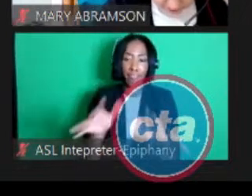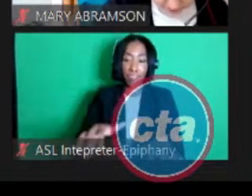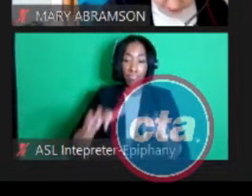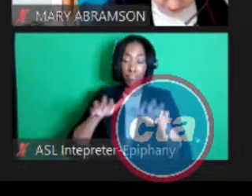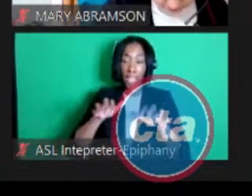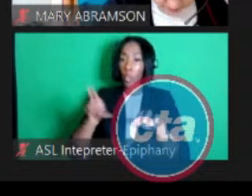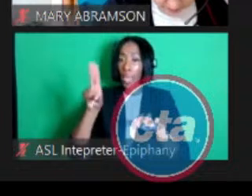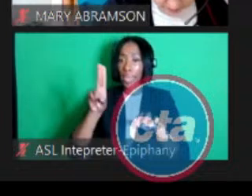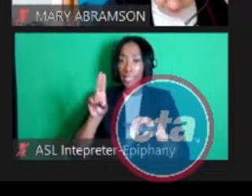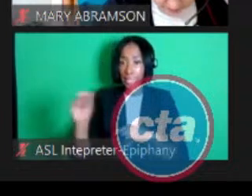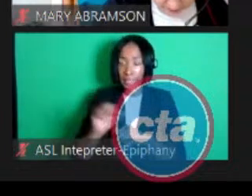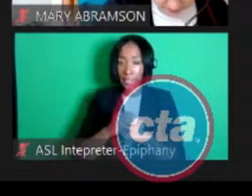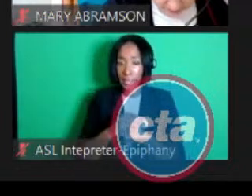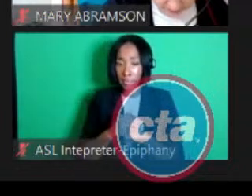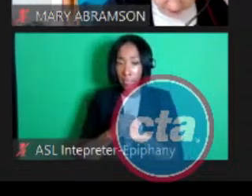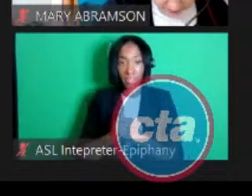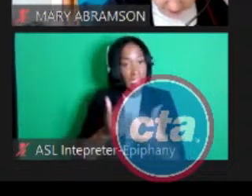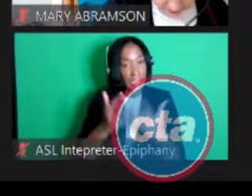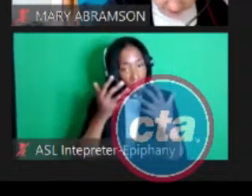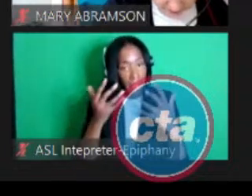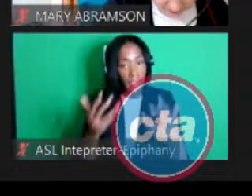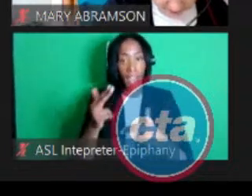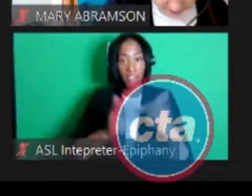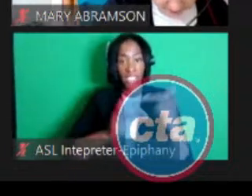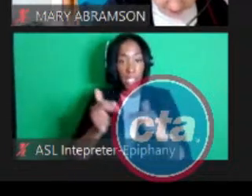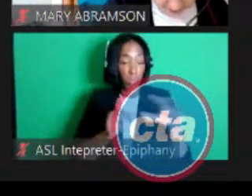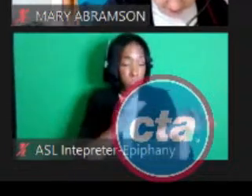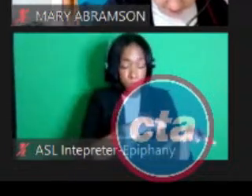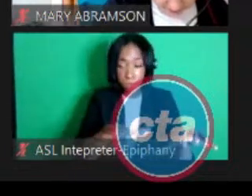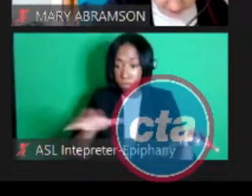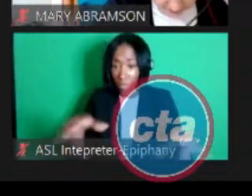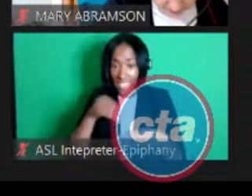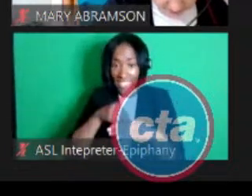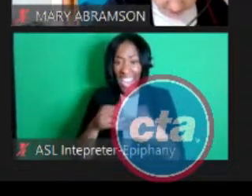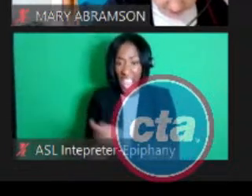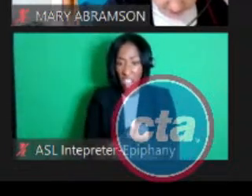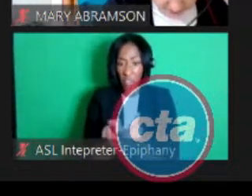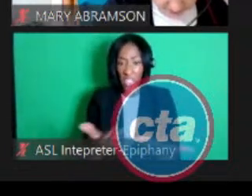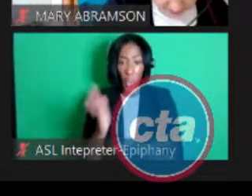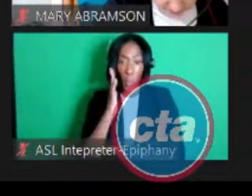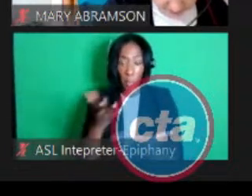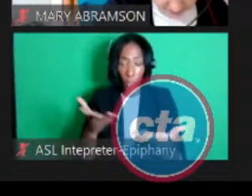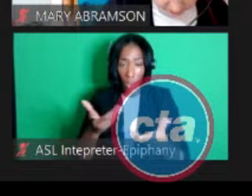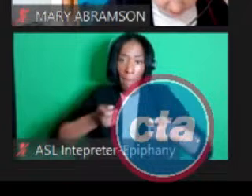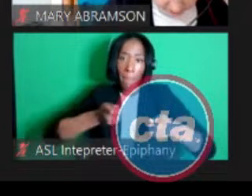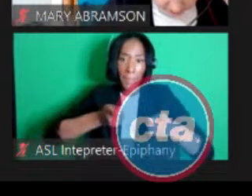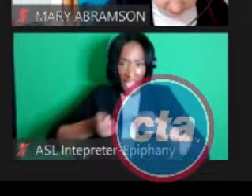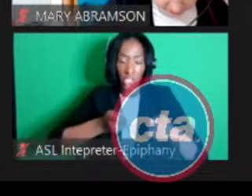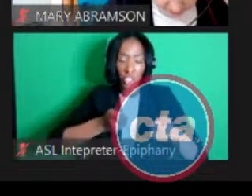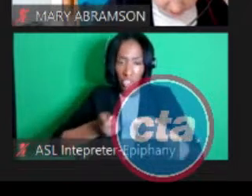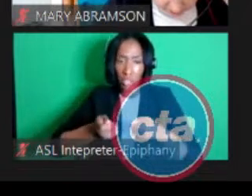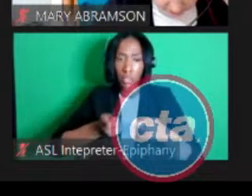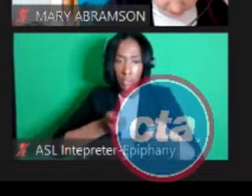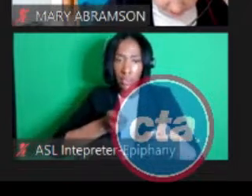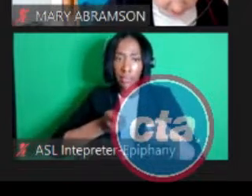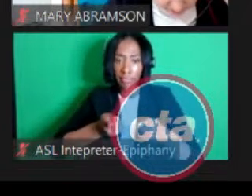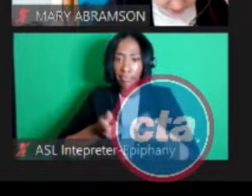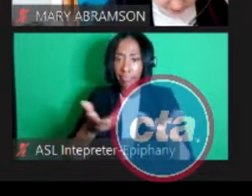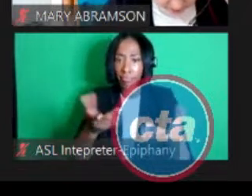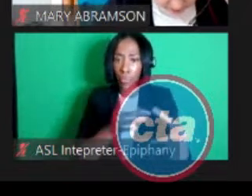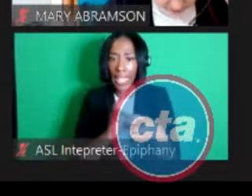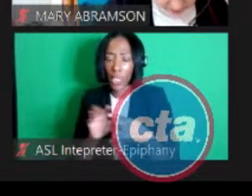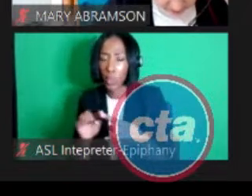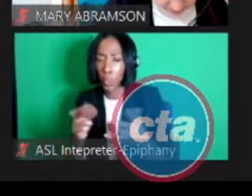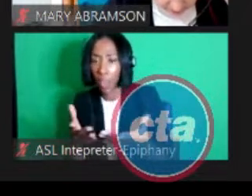States. There is a lot of facilities there. This is where everything will be kind of managed in regards